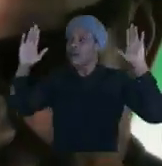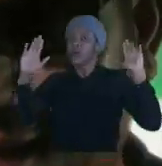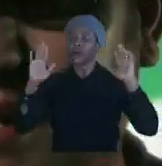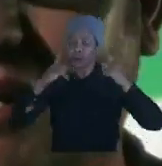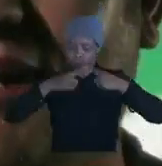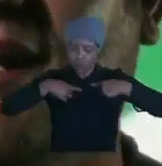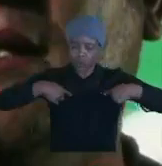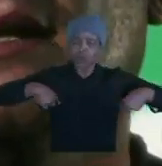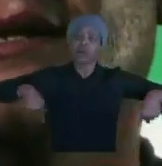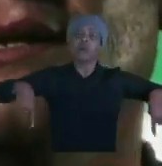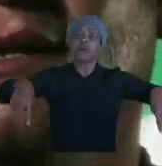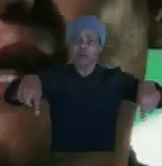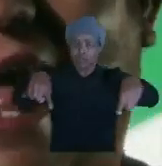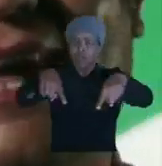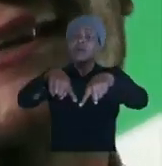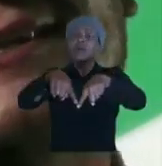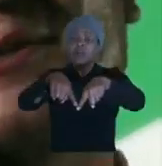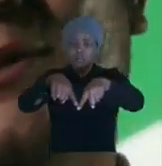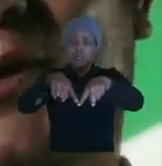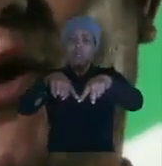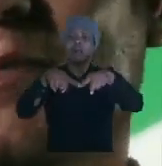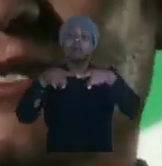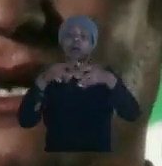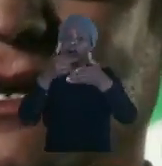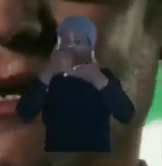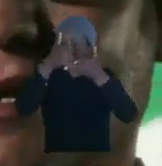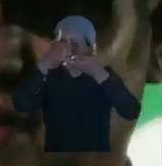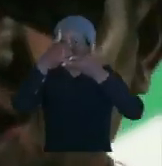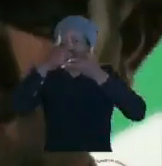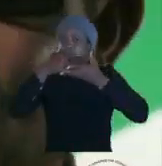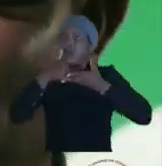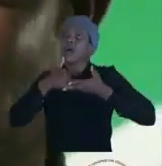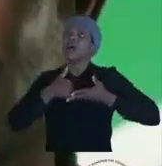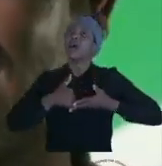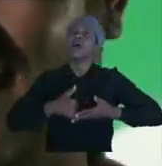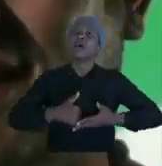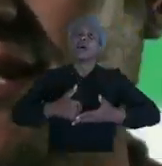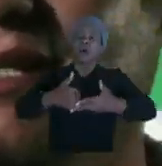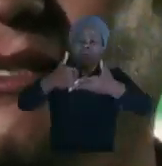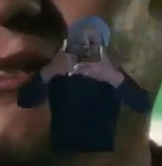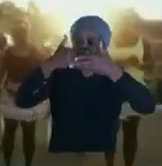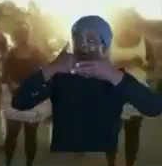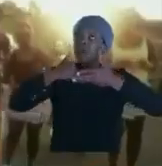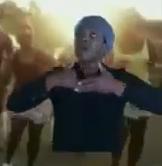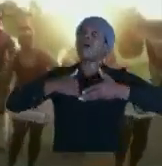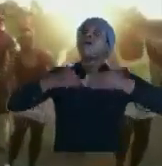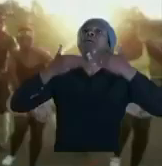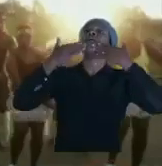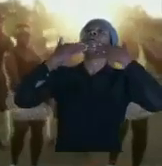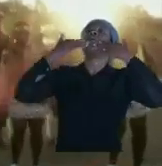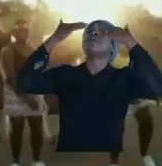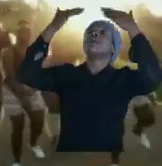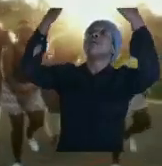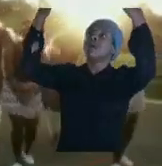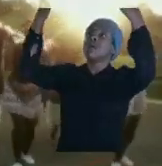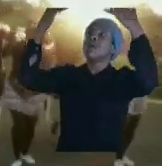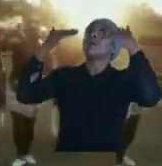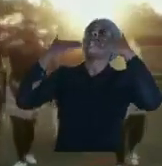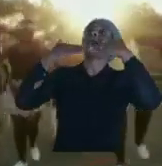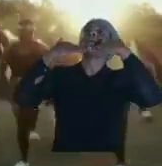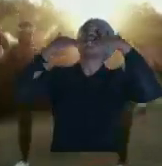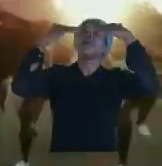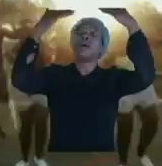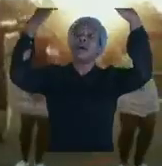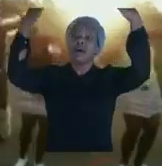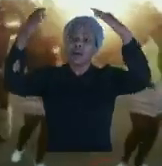kan duidelijke, helder toekomst voor allemaal zien. Iniselani